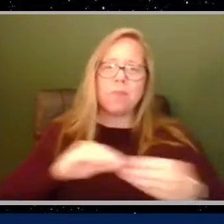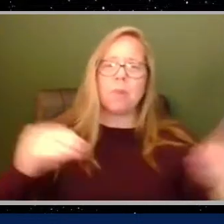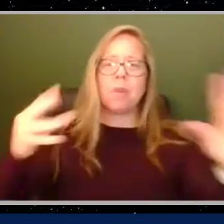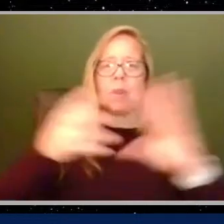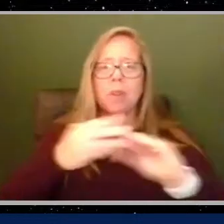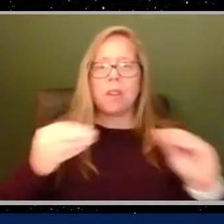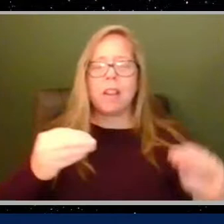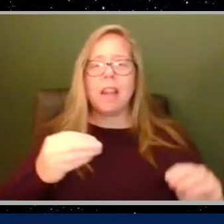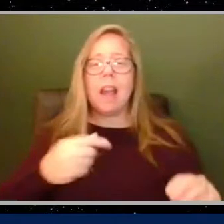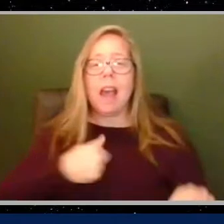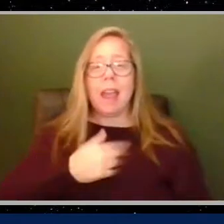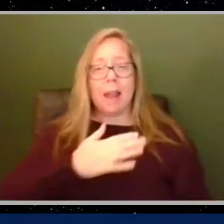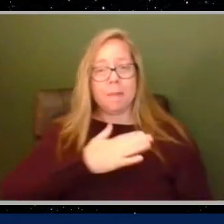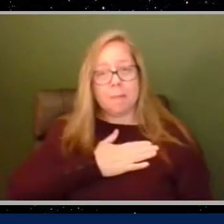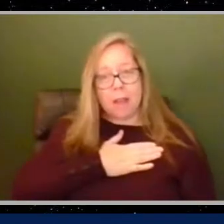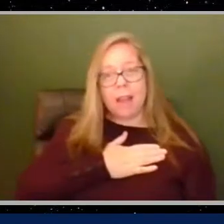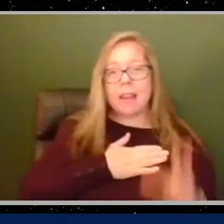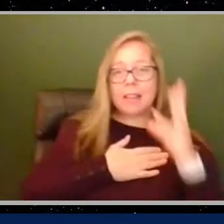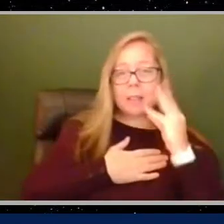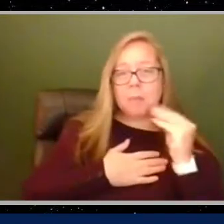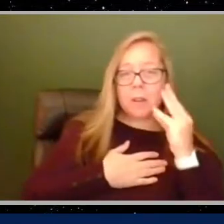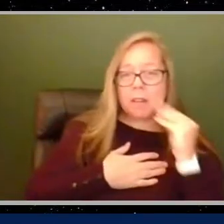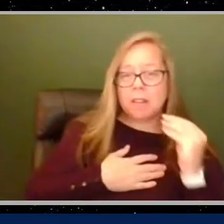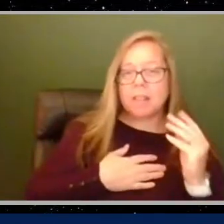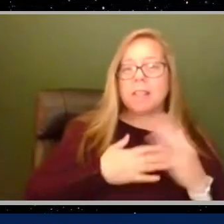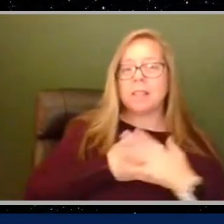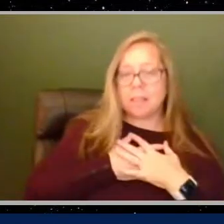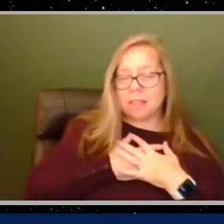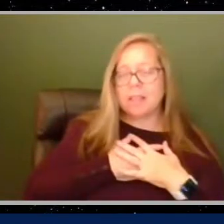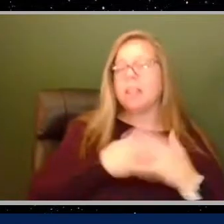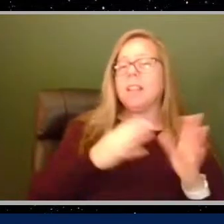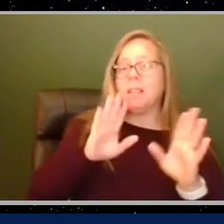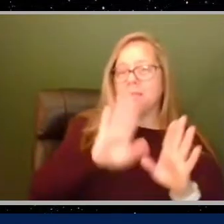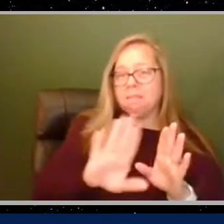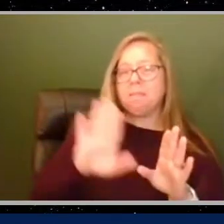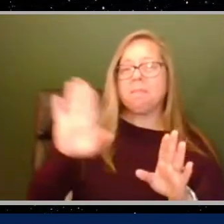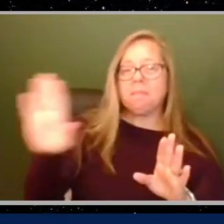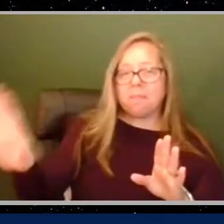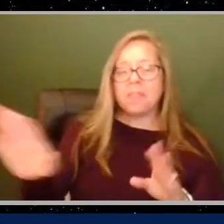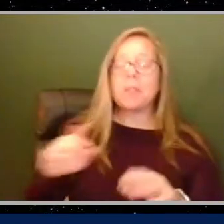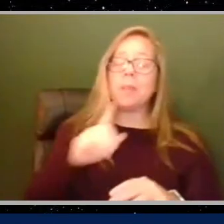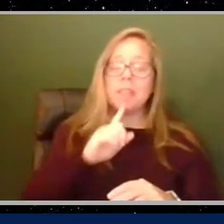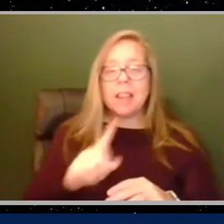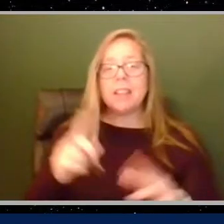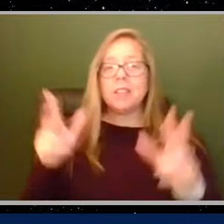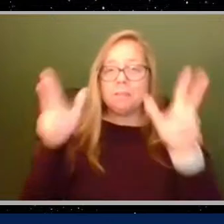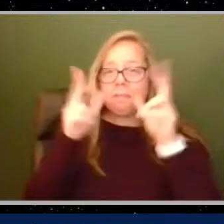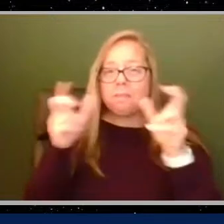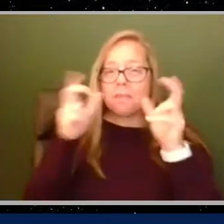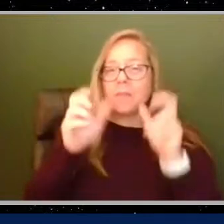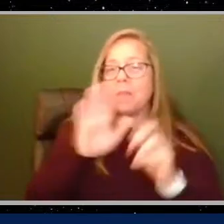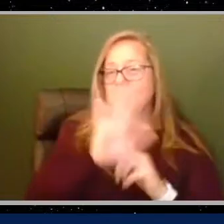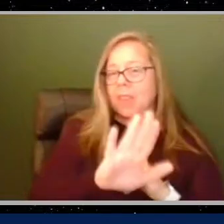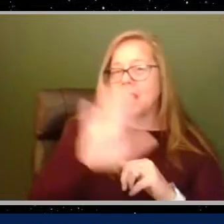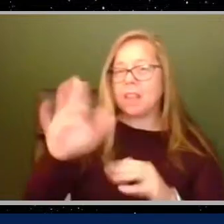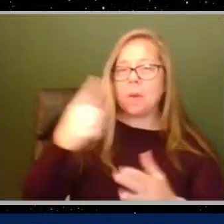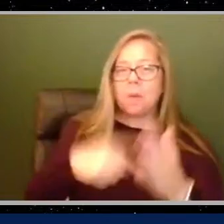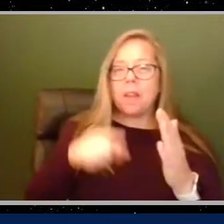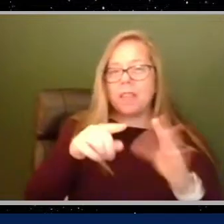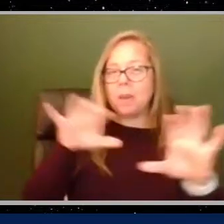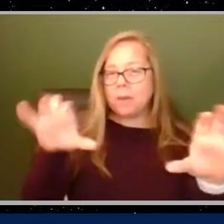had my own zero-G experience. I was very focused on my particular experiments. So it was nice to hear what other people were working on the plane as